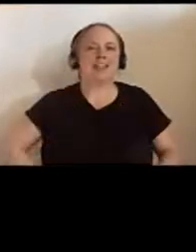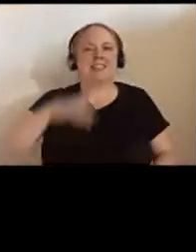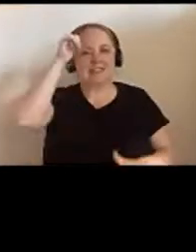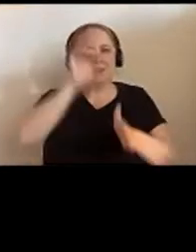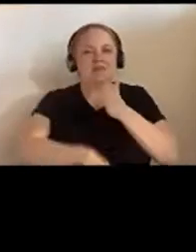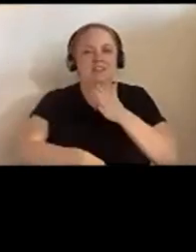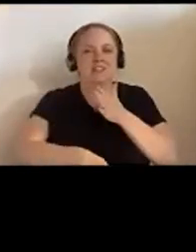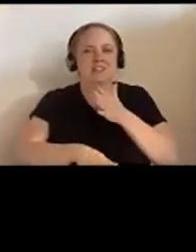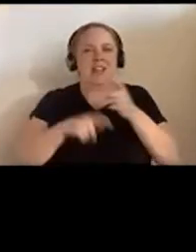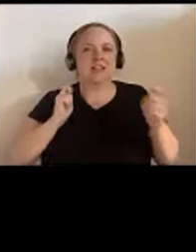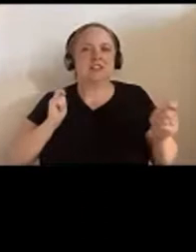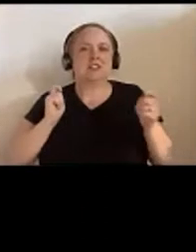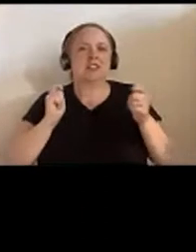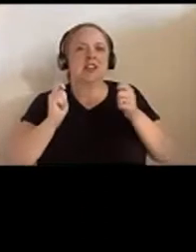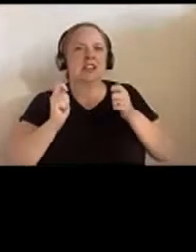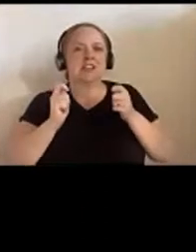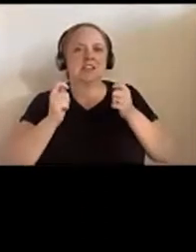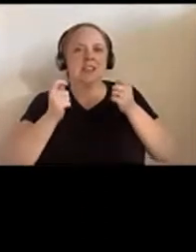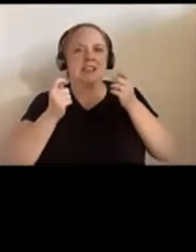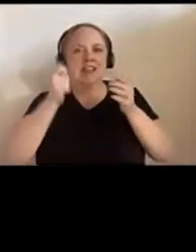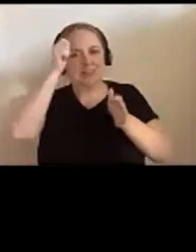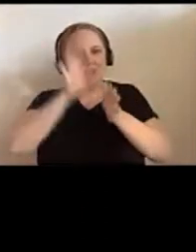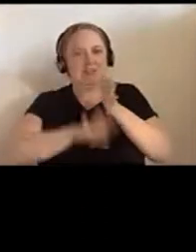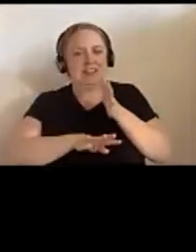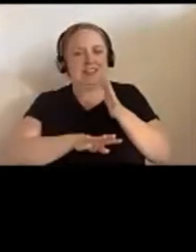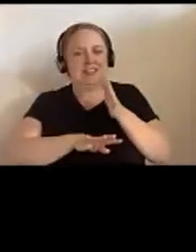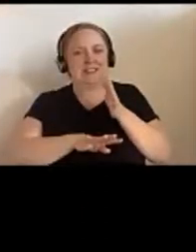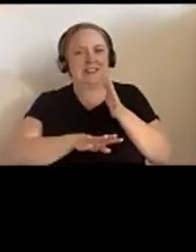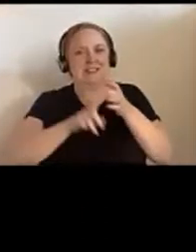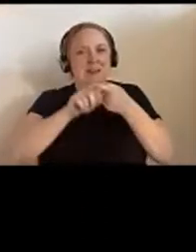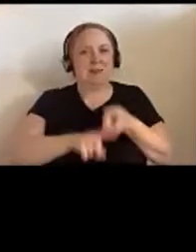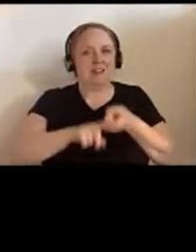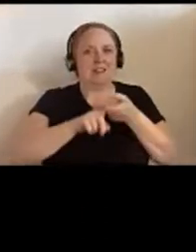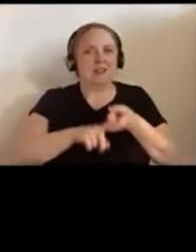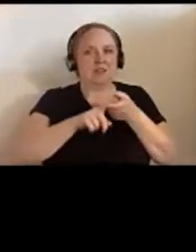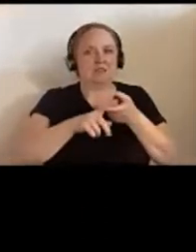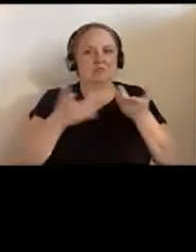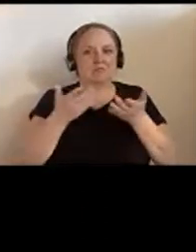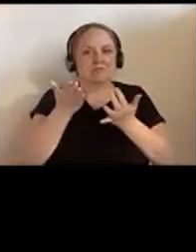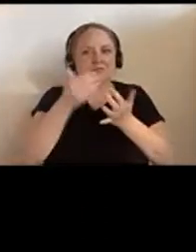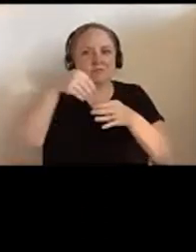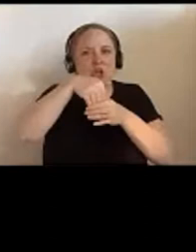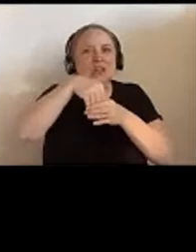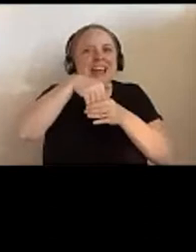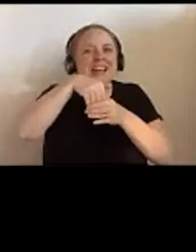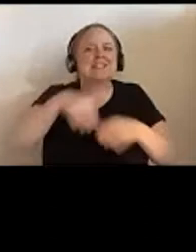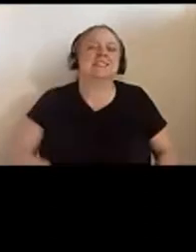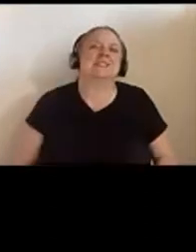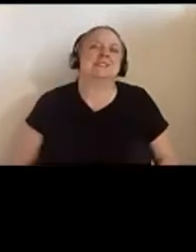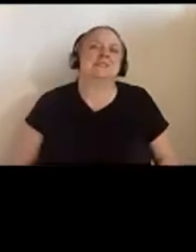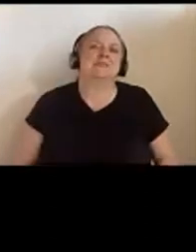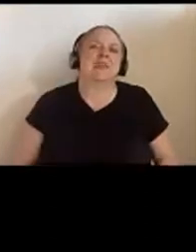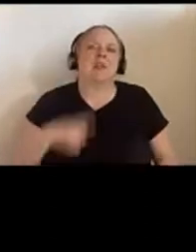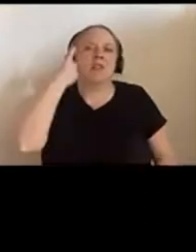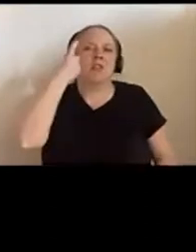the changing experience that can have depending on context. It made me wonder about how we carry personal